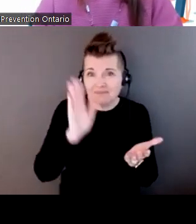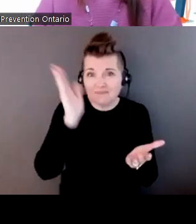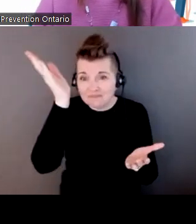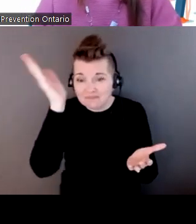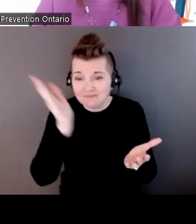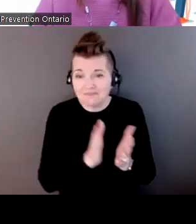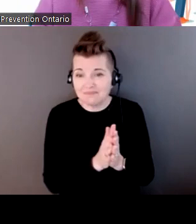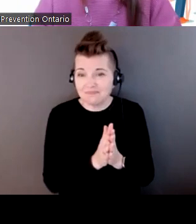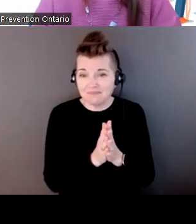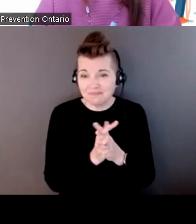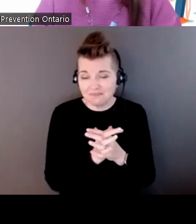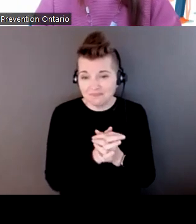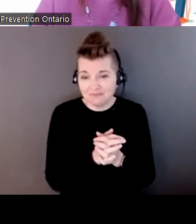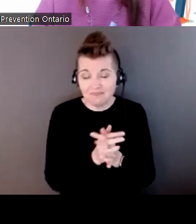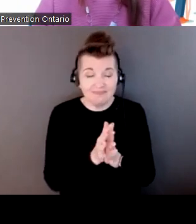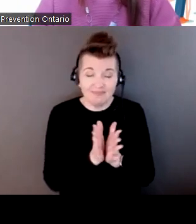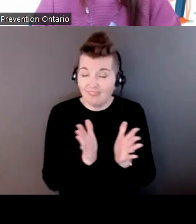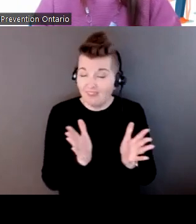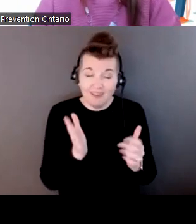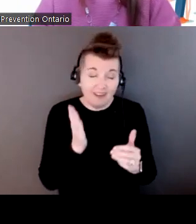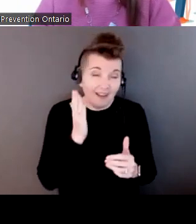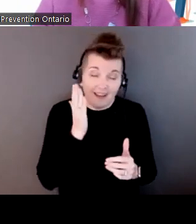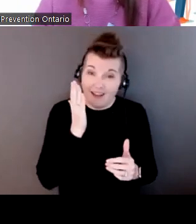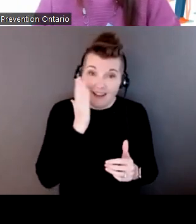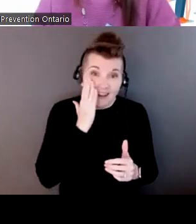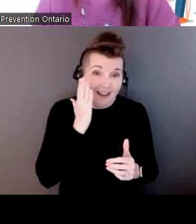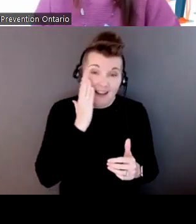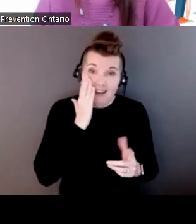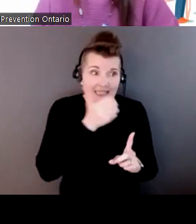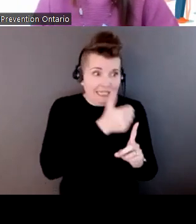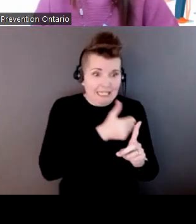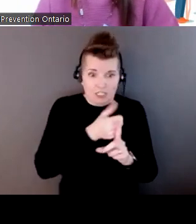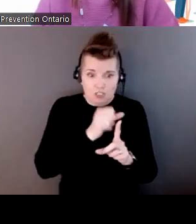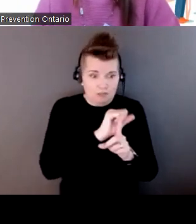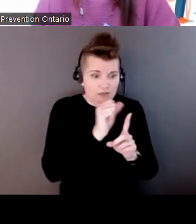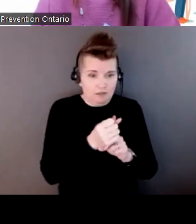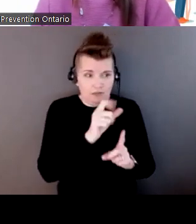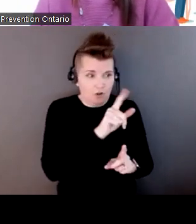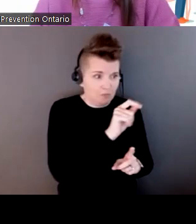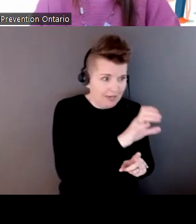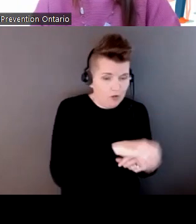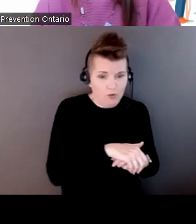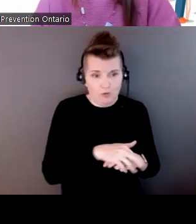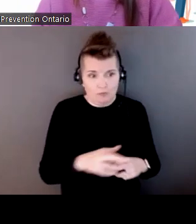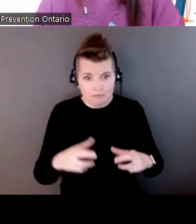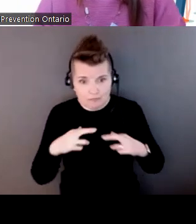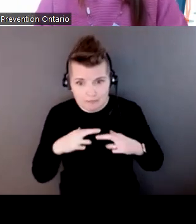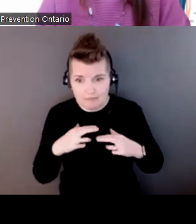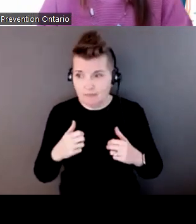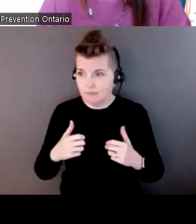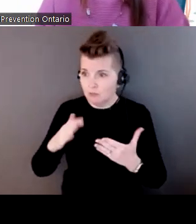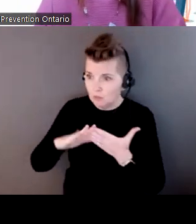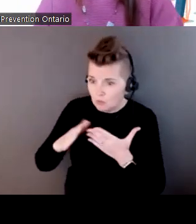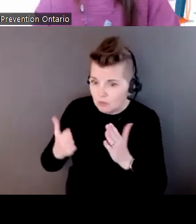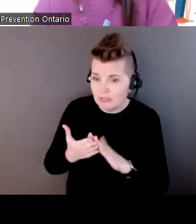just dealing with the complexities in all different settings in terms of long-term care, retirement, and community, supporting the older